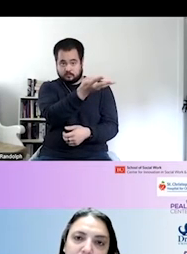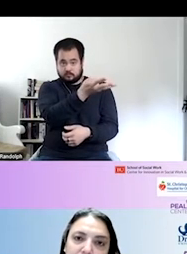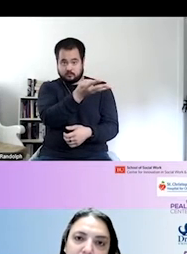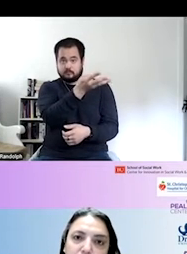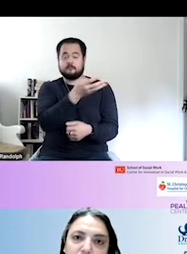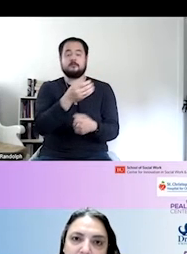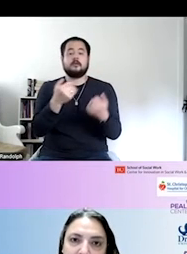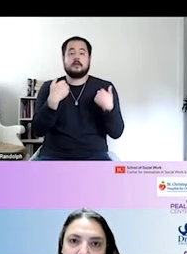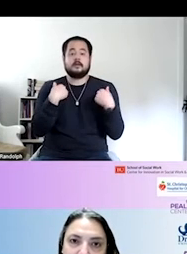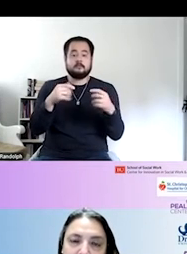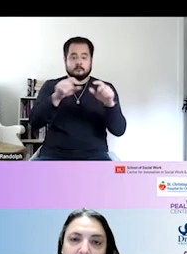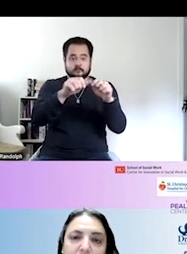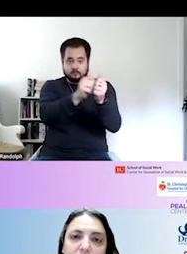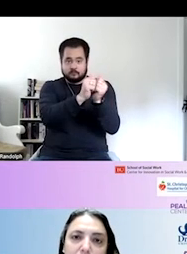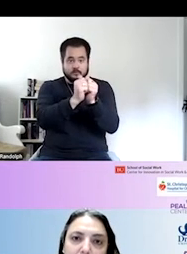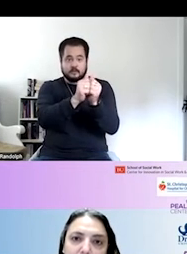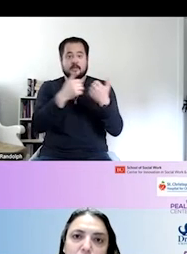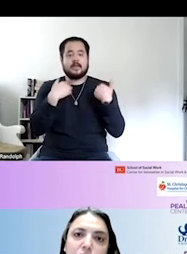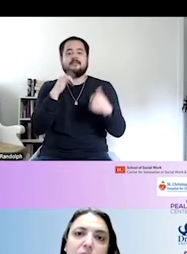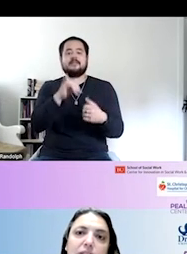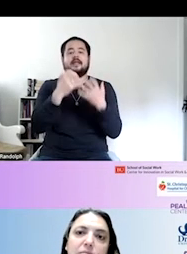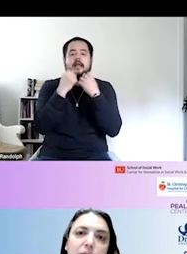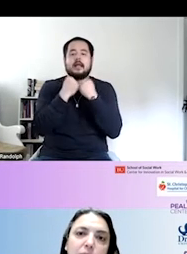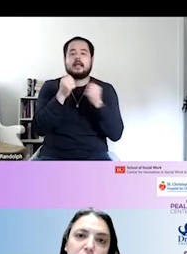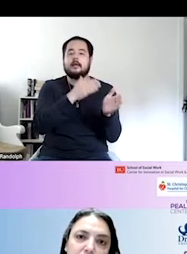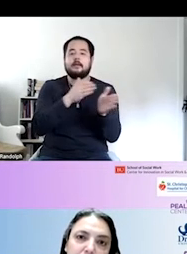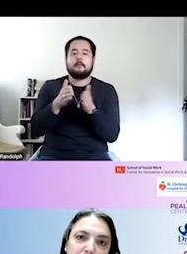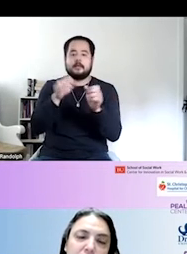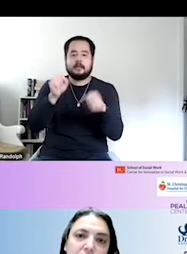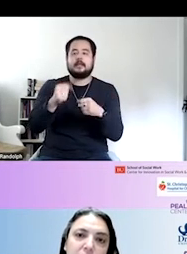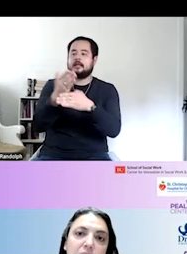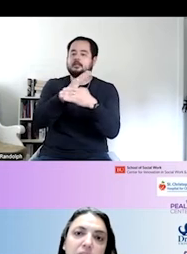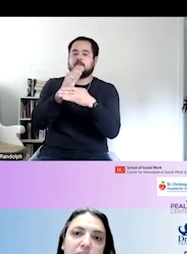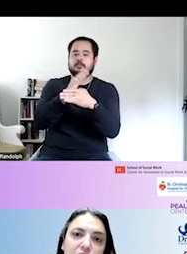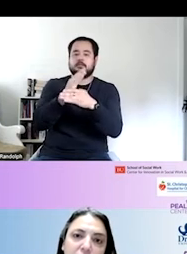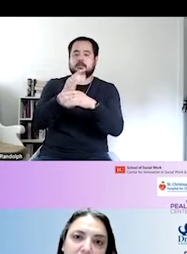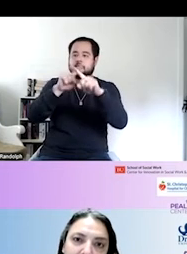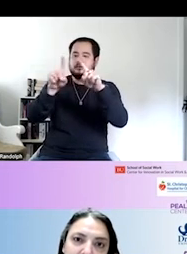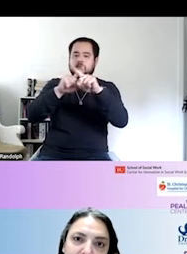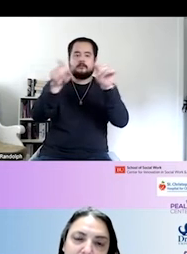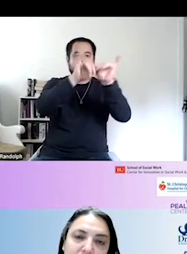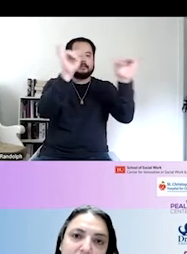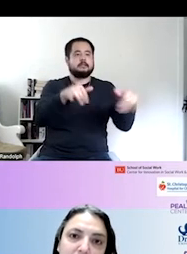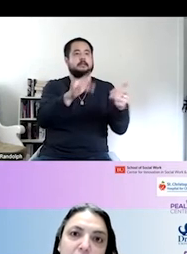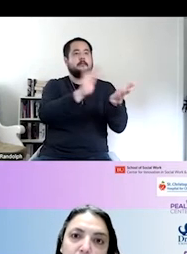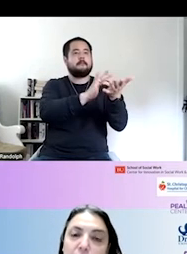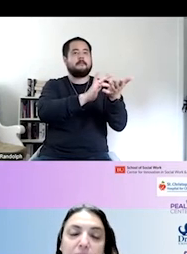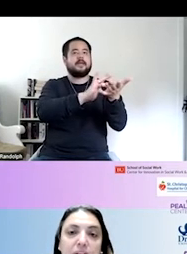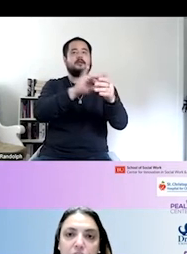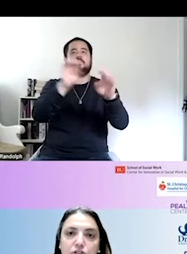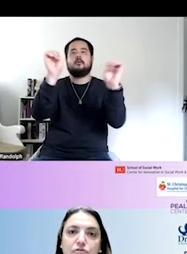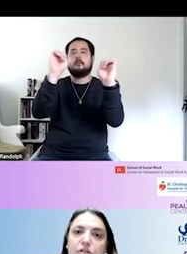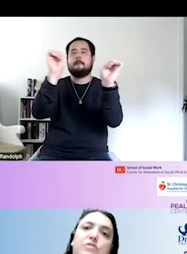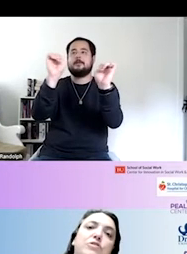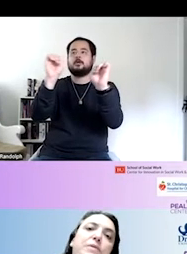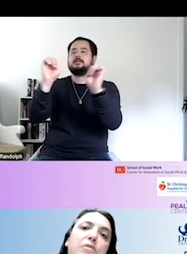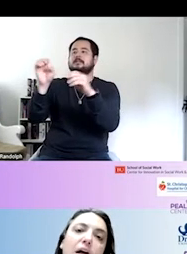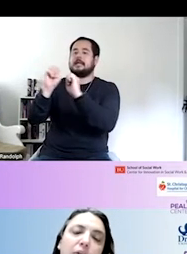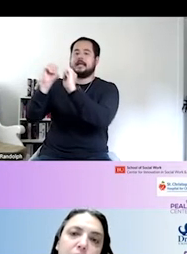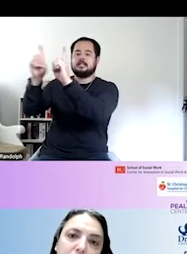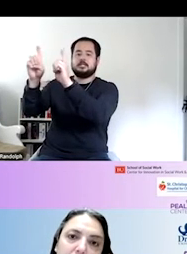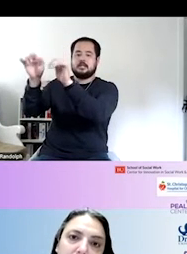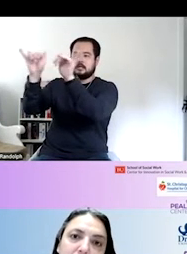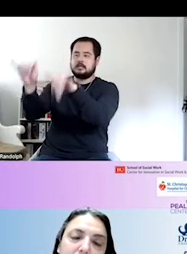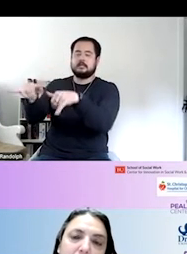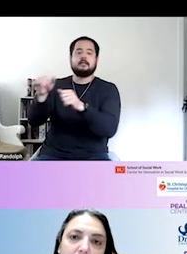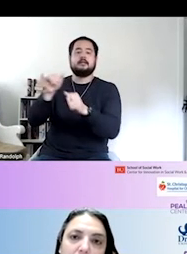that can be shared across systems, the medical system, the emergency system, the educational system, where many of our children and youth spend a lot